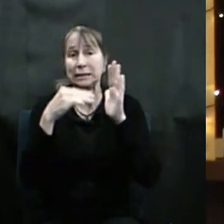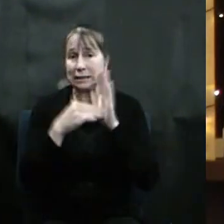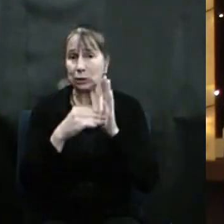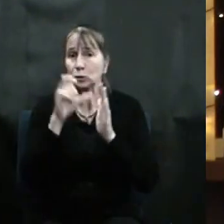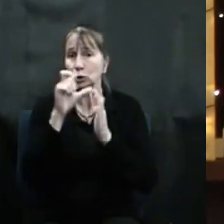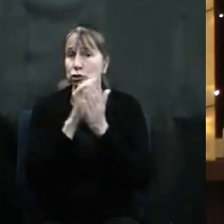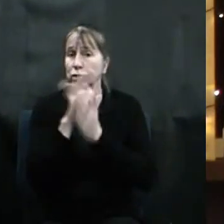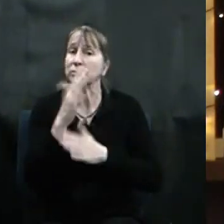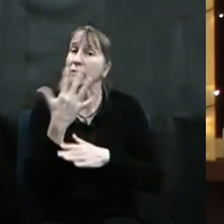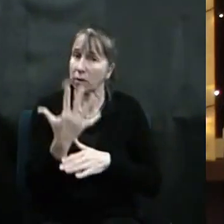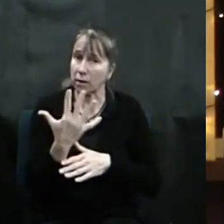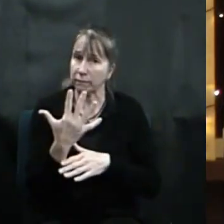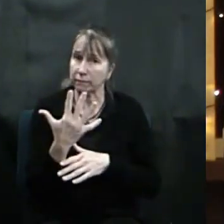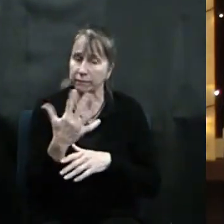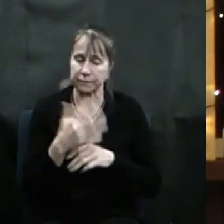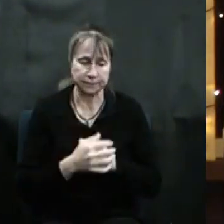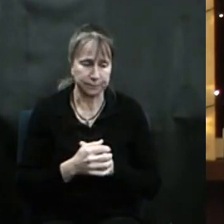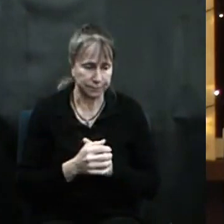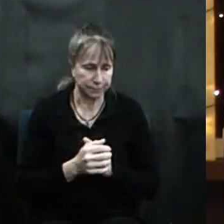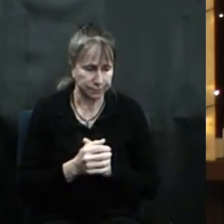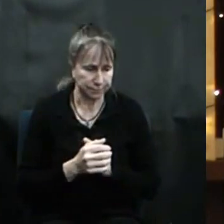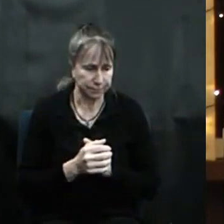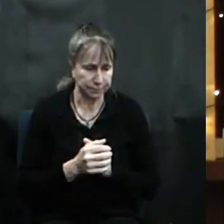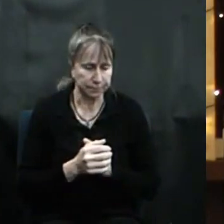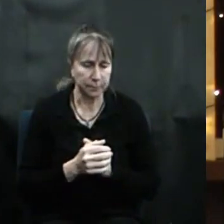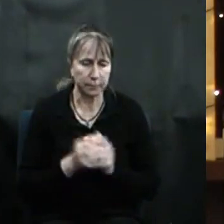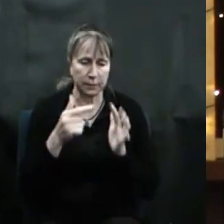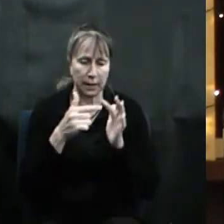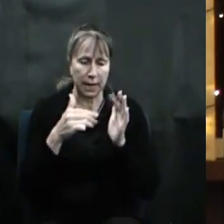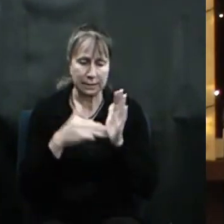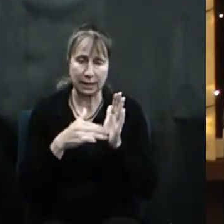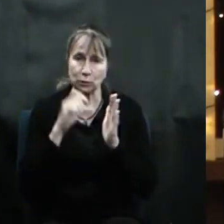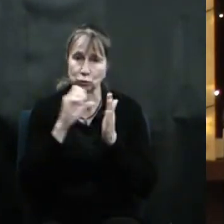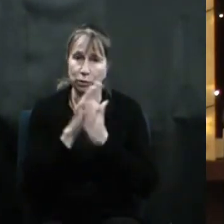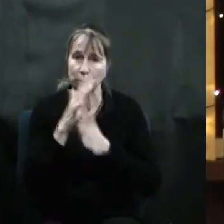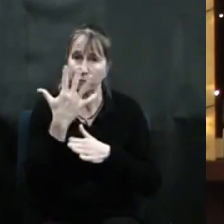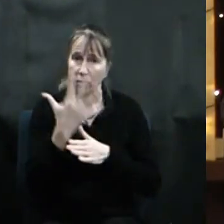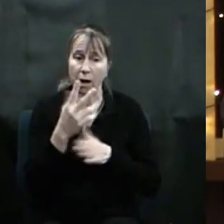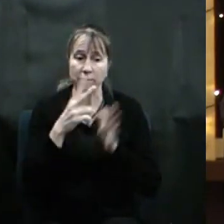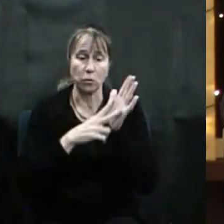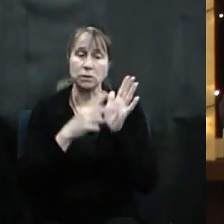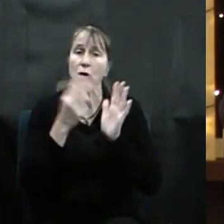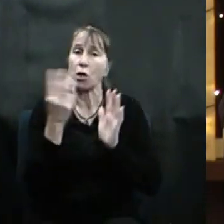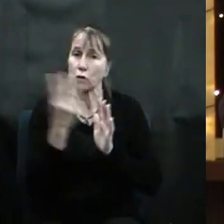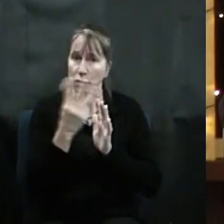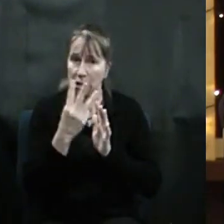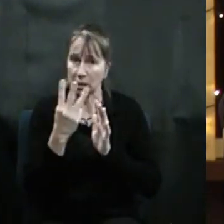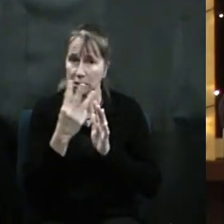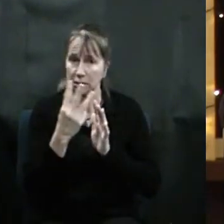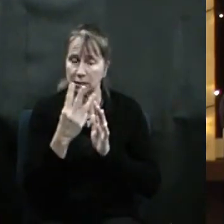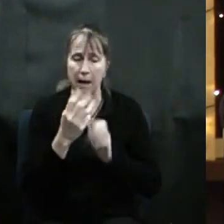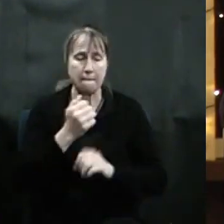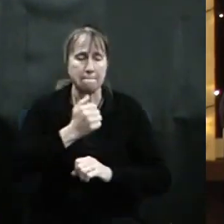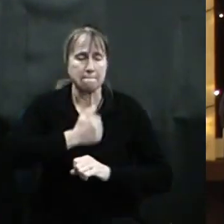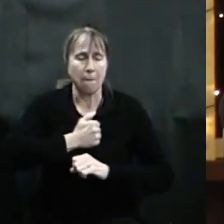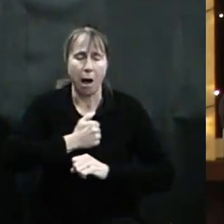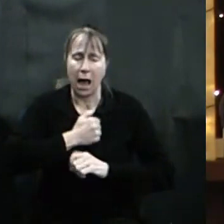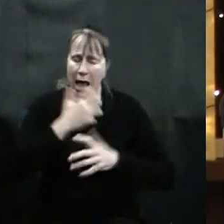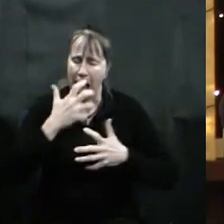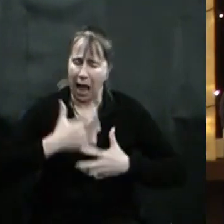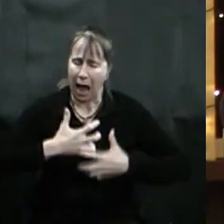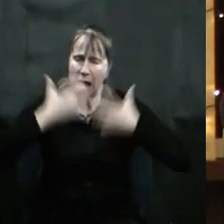next couple of chapters. Ezekiel chapter 5, verse 13. Thus shall my anger spend